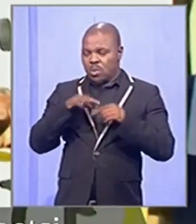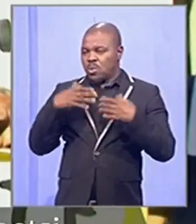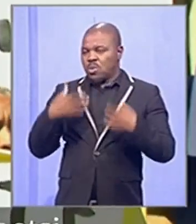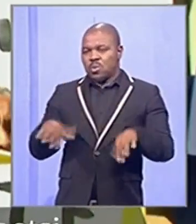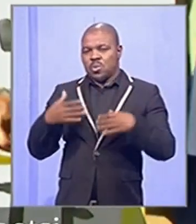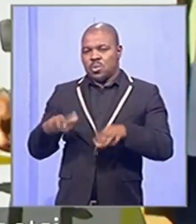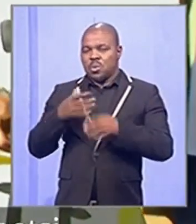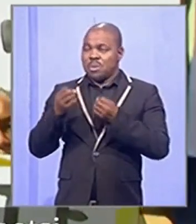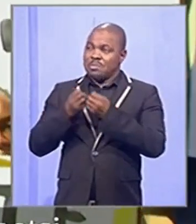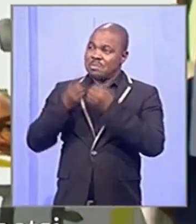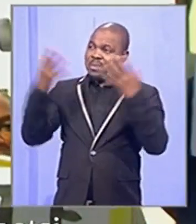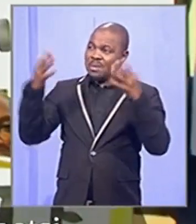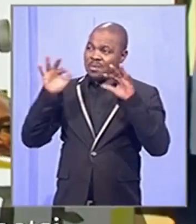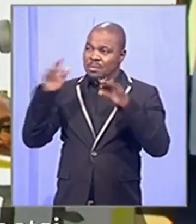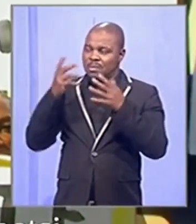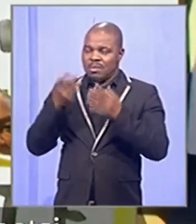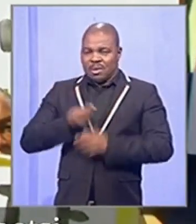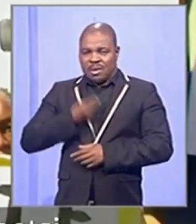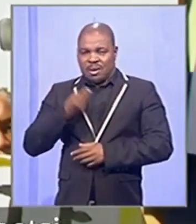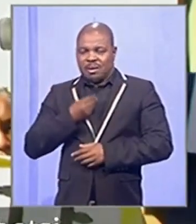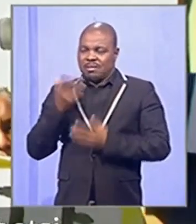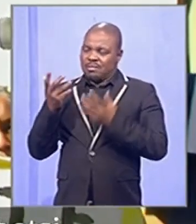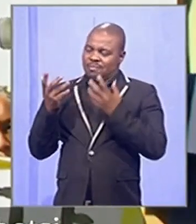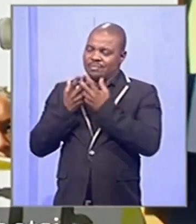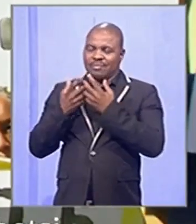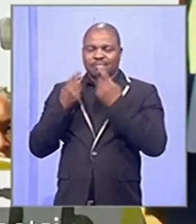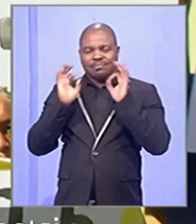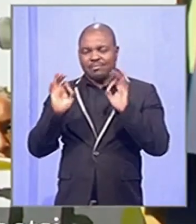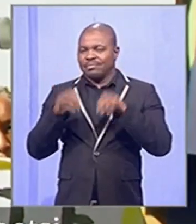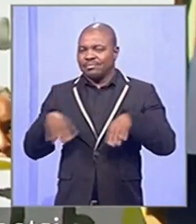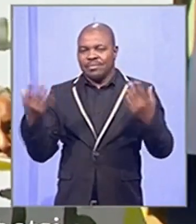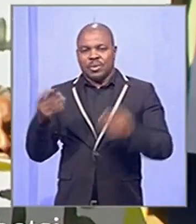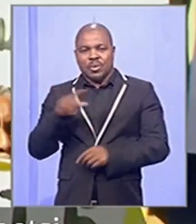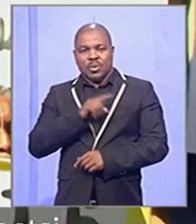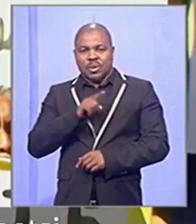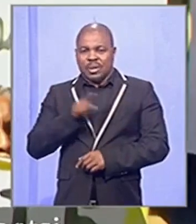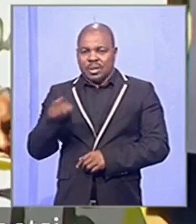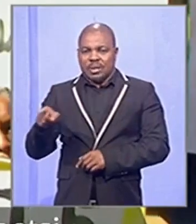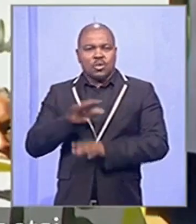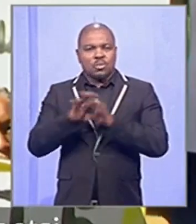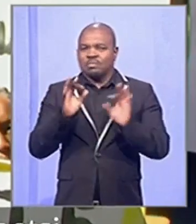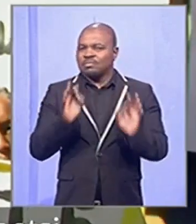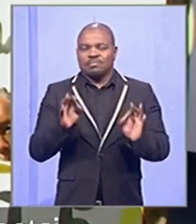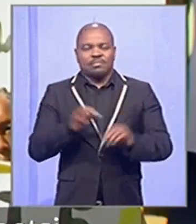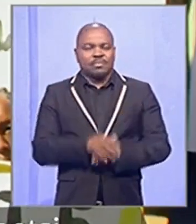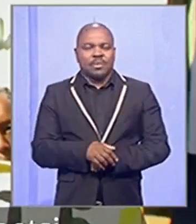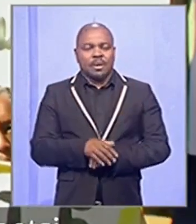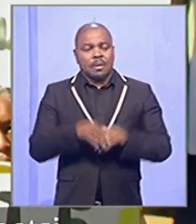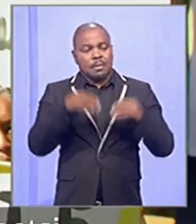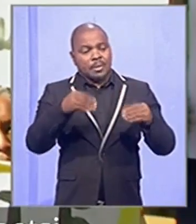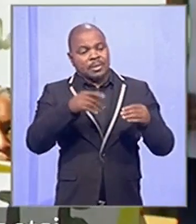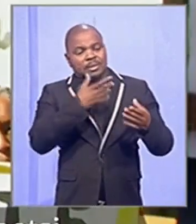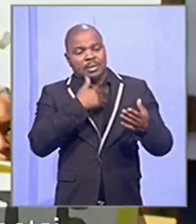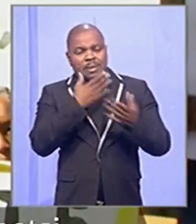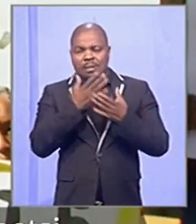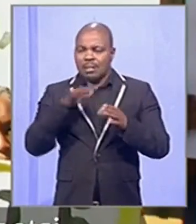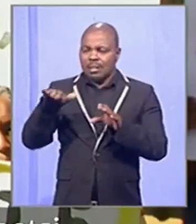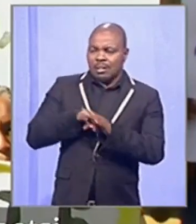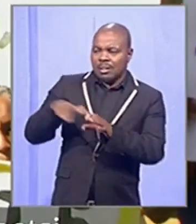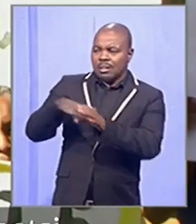climbing the job ladder. At this current stage, the minimum wage is a massive disincentive to a large majority of younger